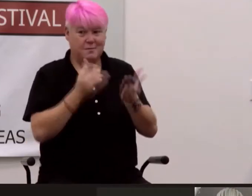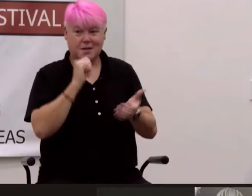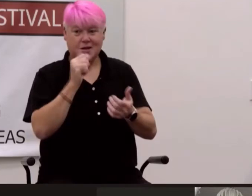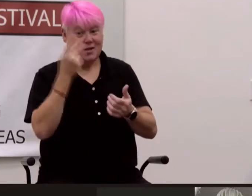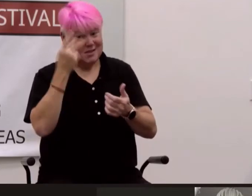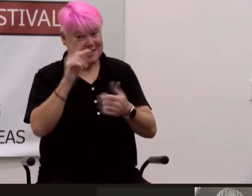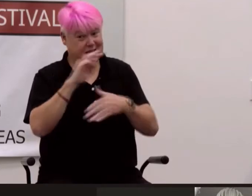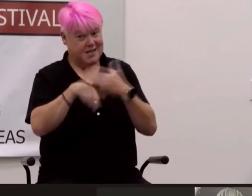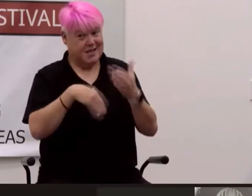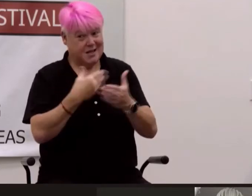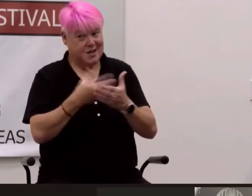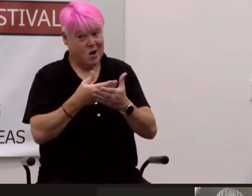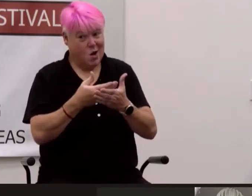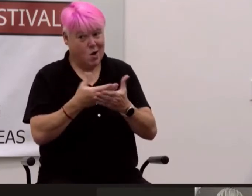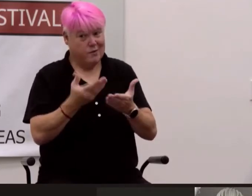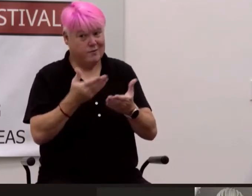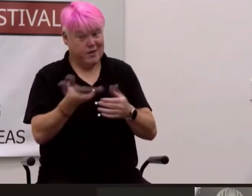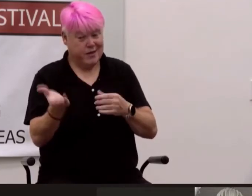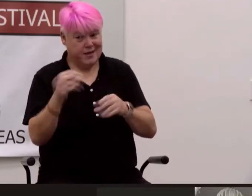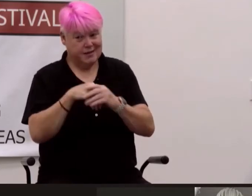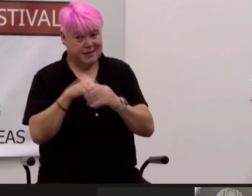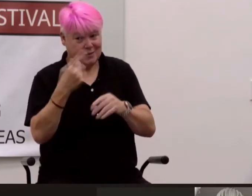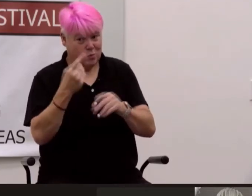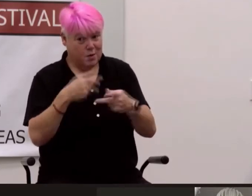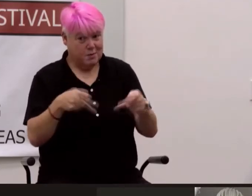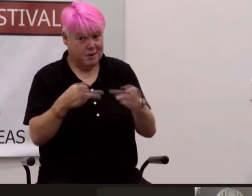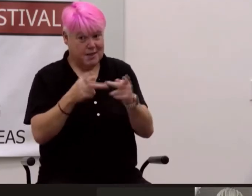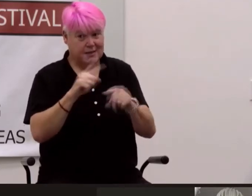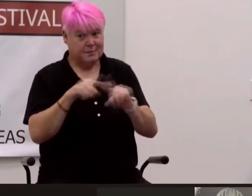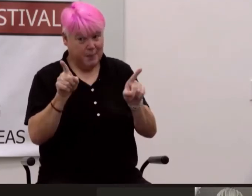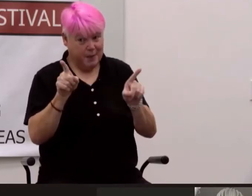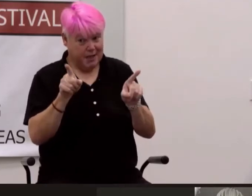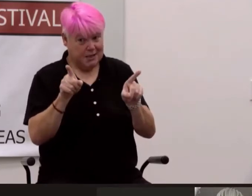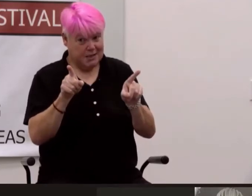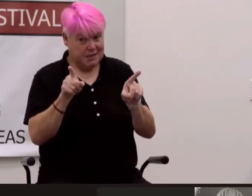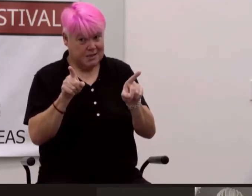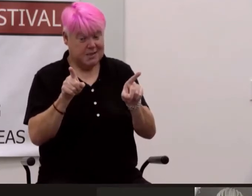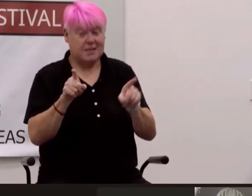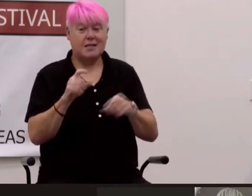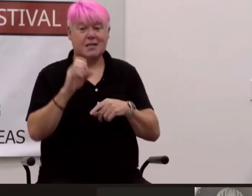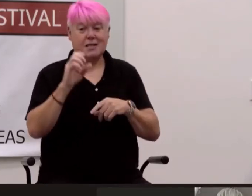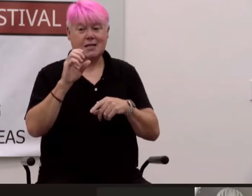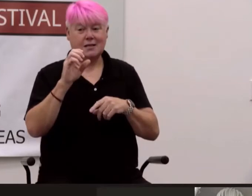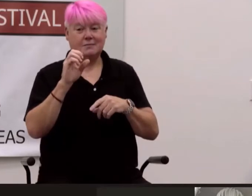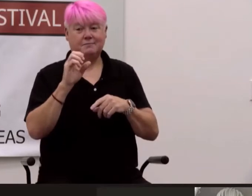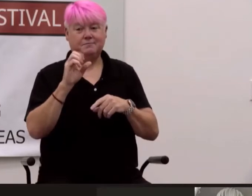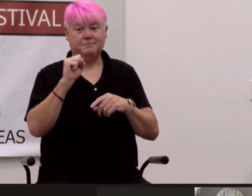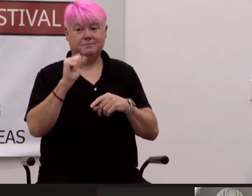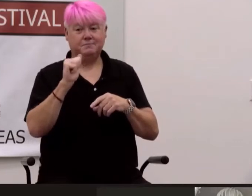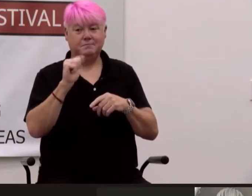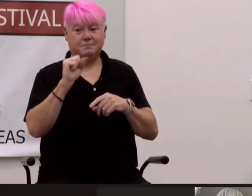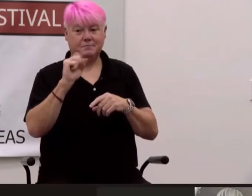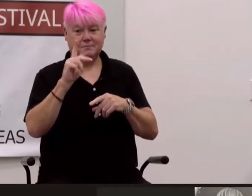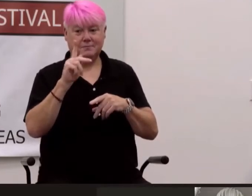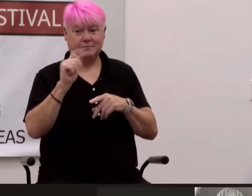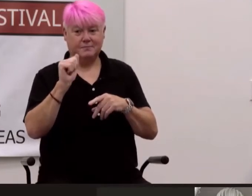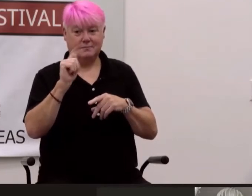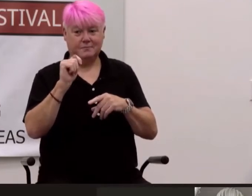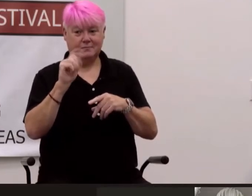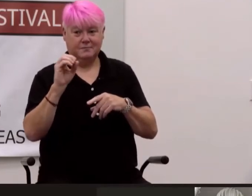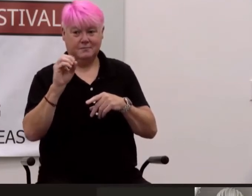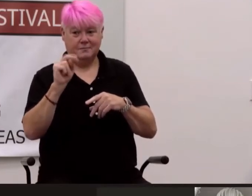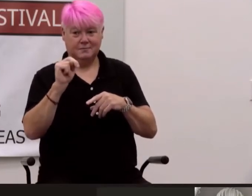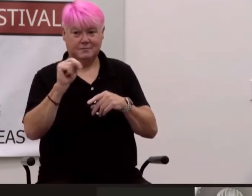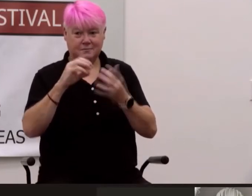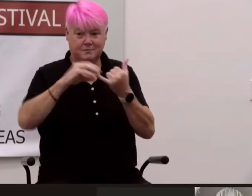ingredients in one place. But trust me, Saskatoons are easier to come by. Saskatoon berries are easier